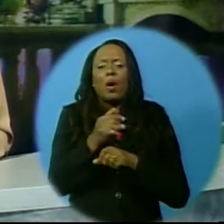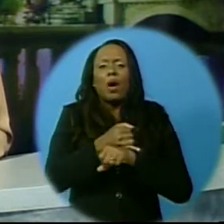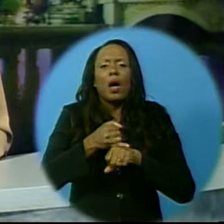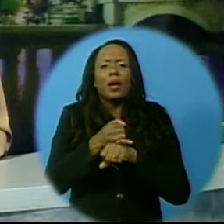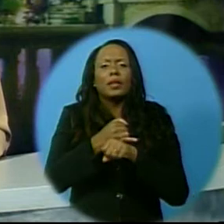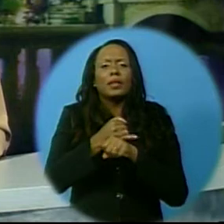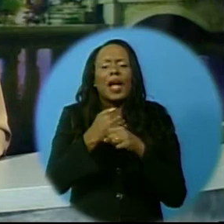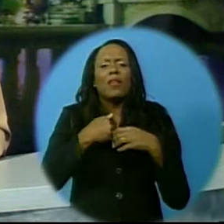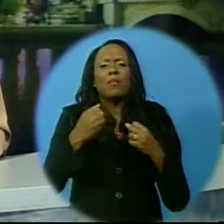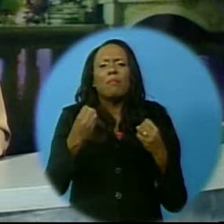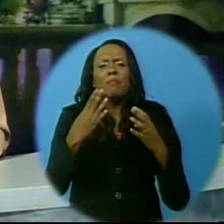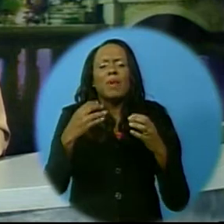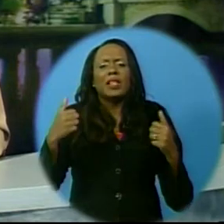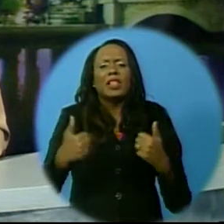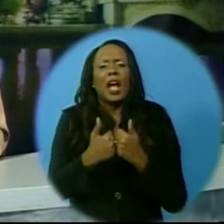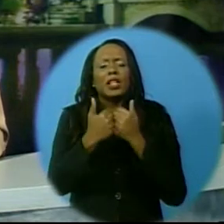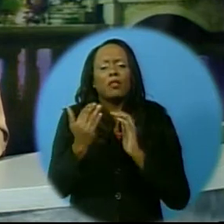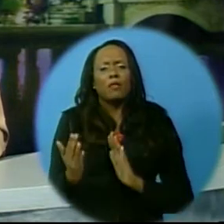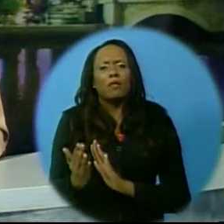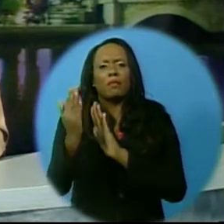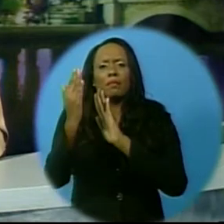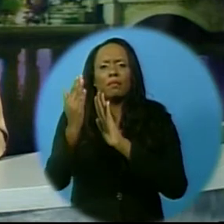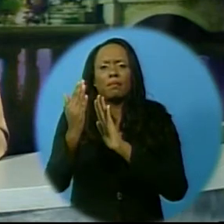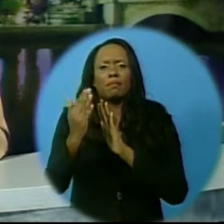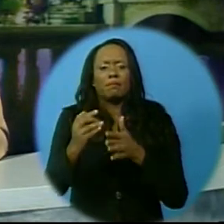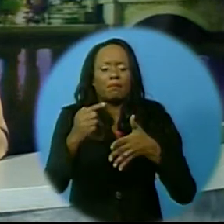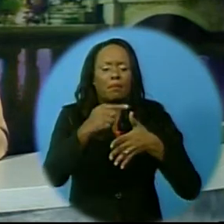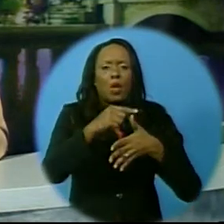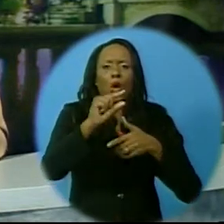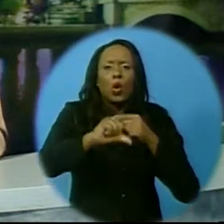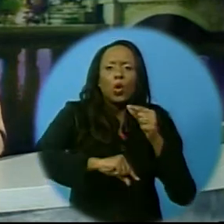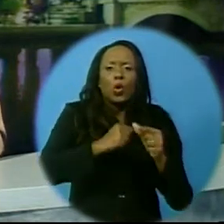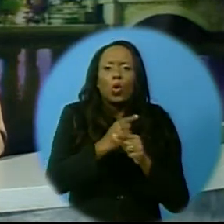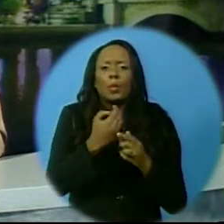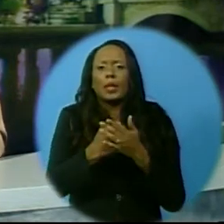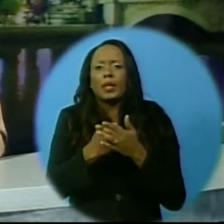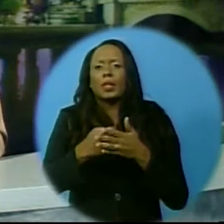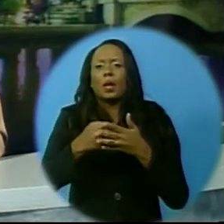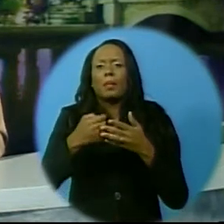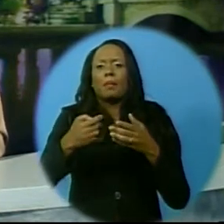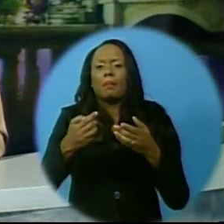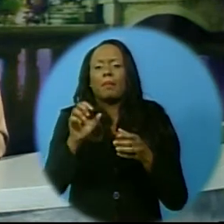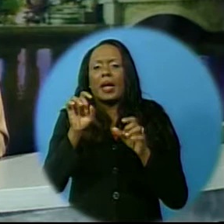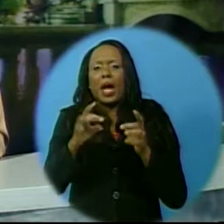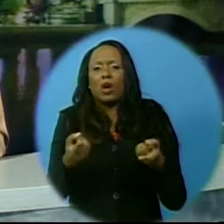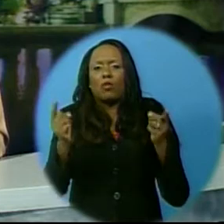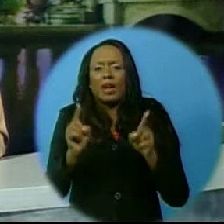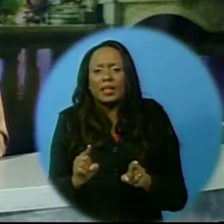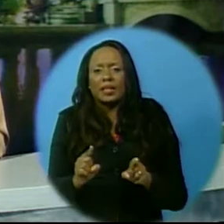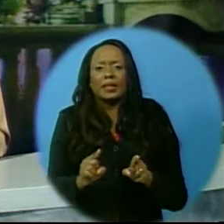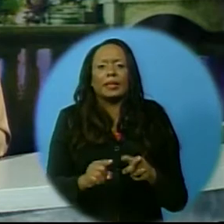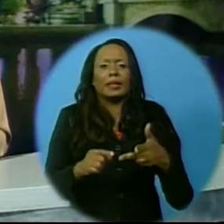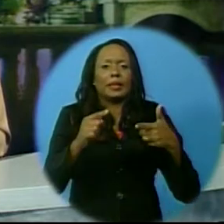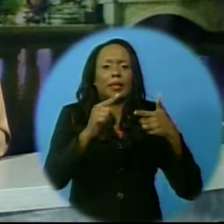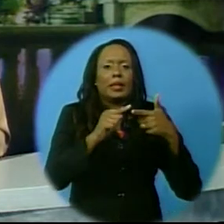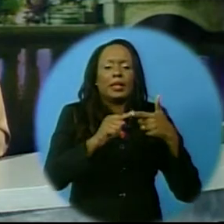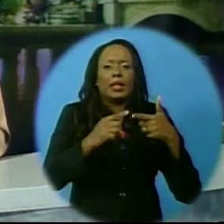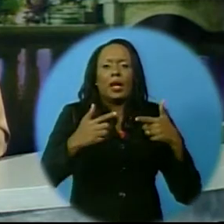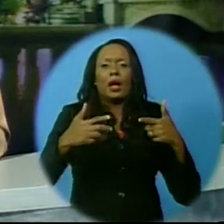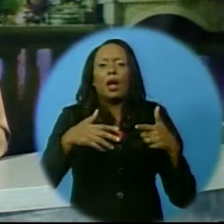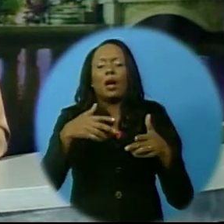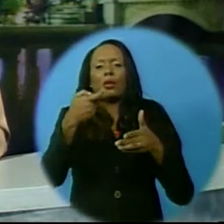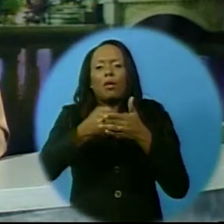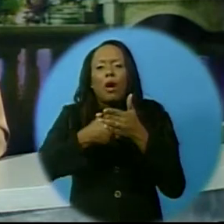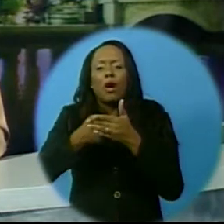These range from the global economic crisis and are affected as developed countries implement cost-cutting measures. He says